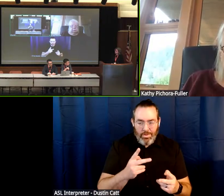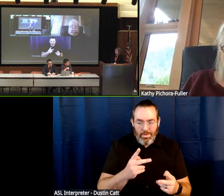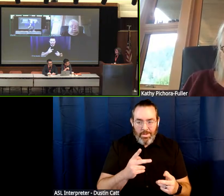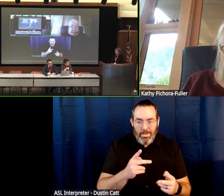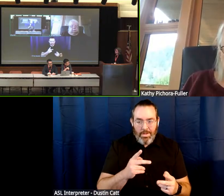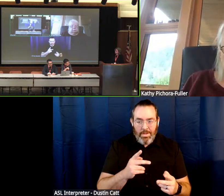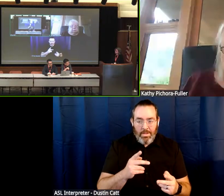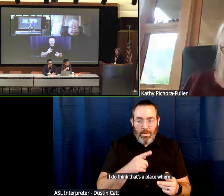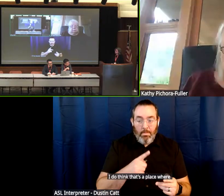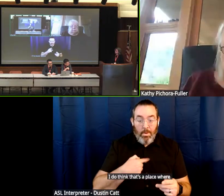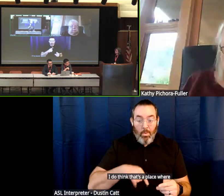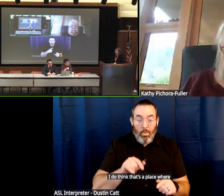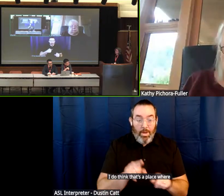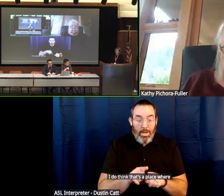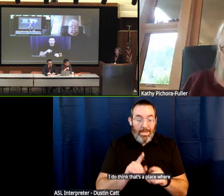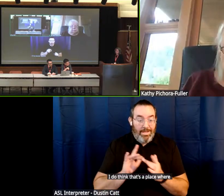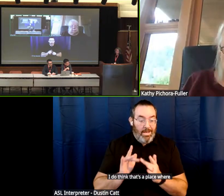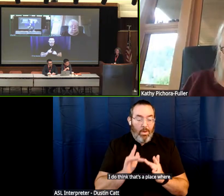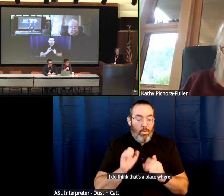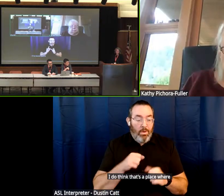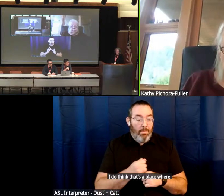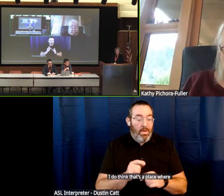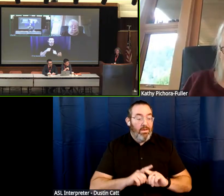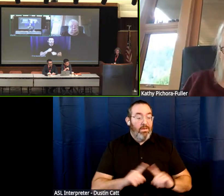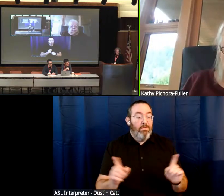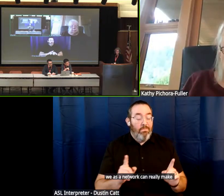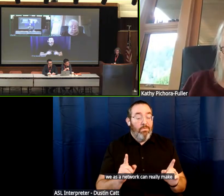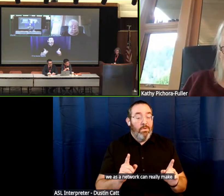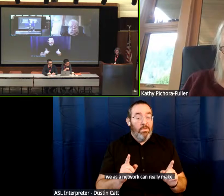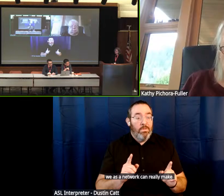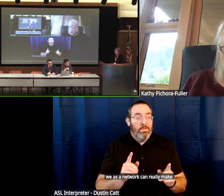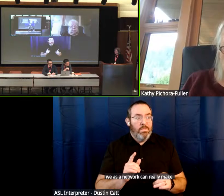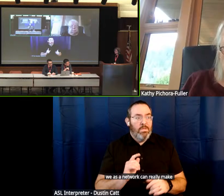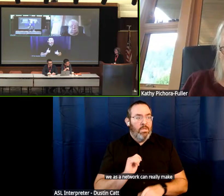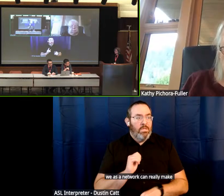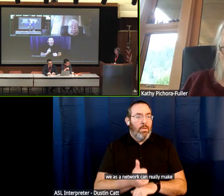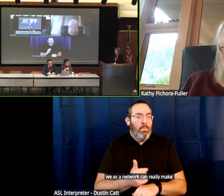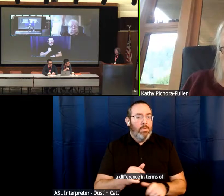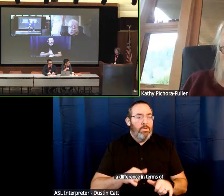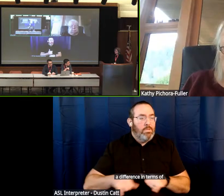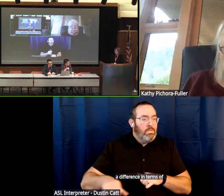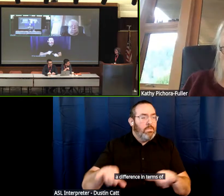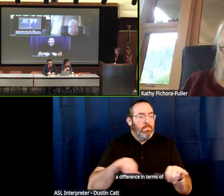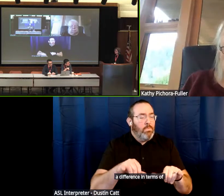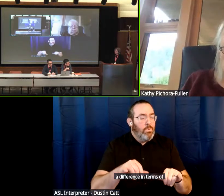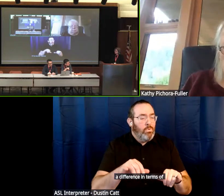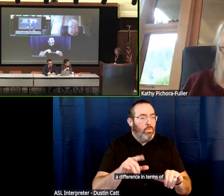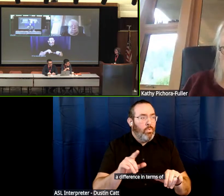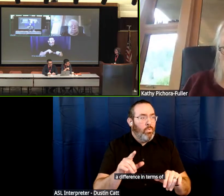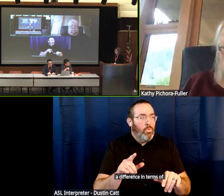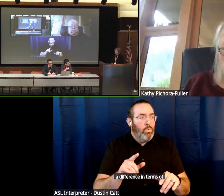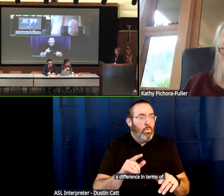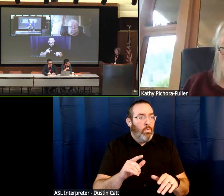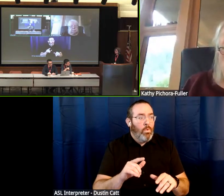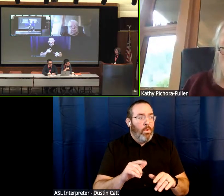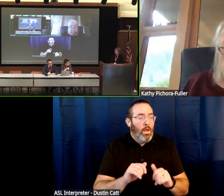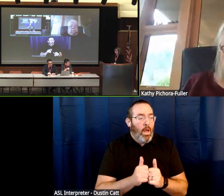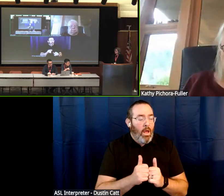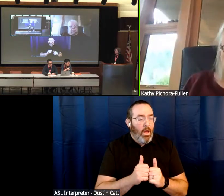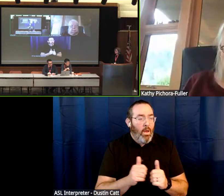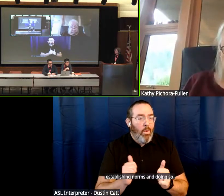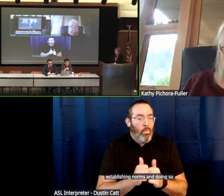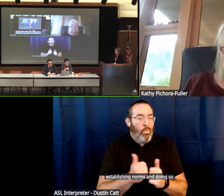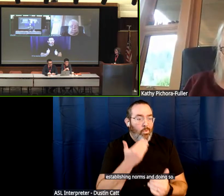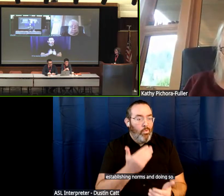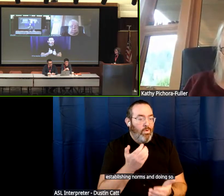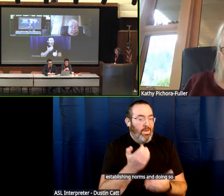network could really make a difference in terms of establishing norms and doing so with good evidence. And that could